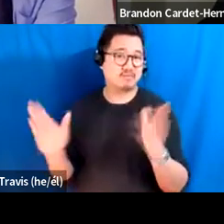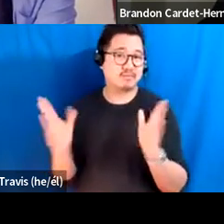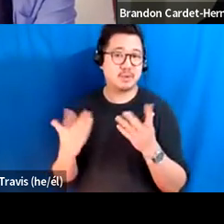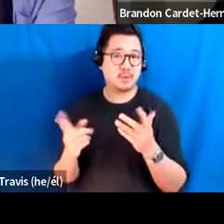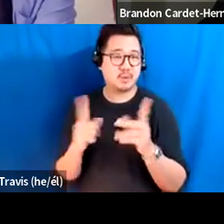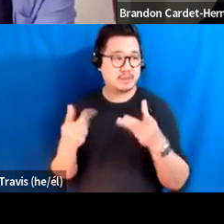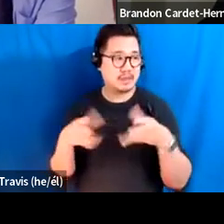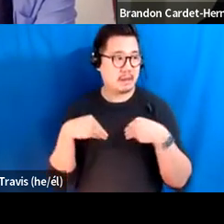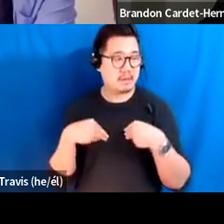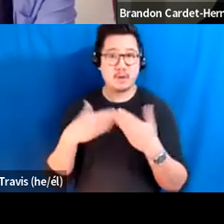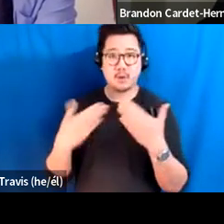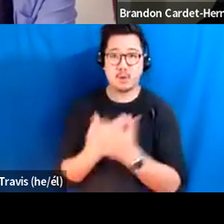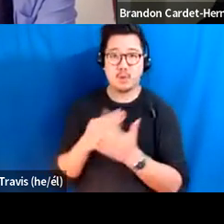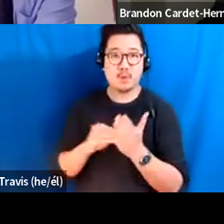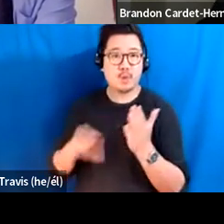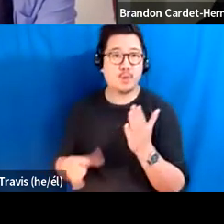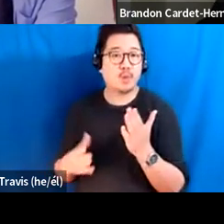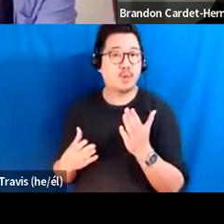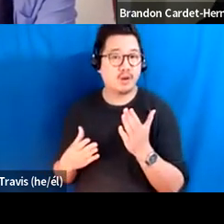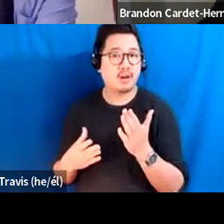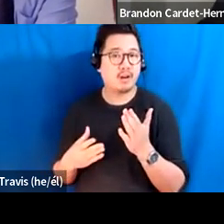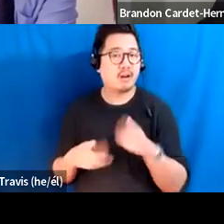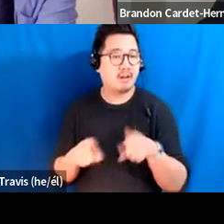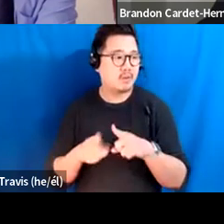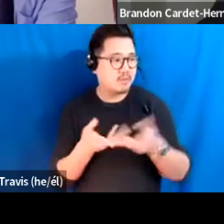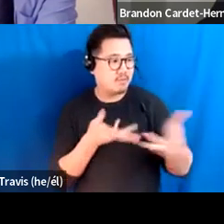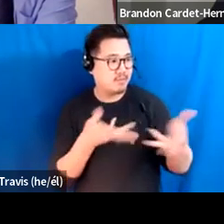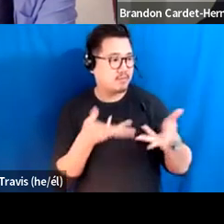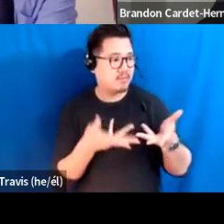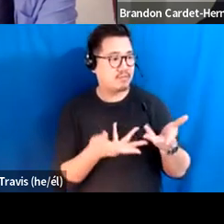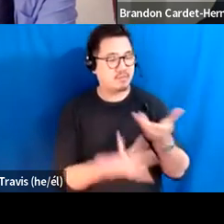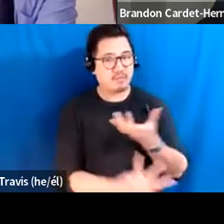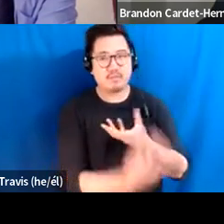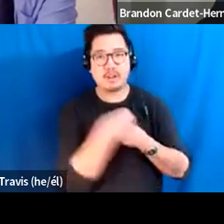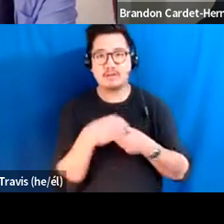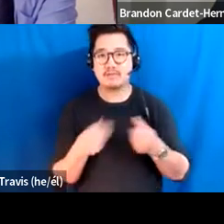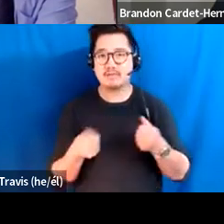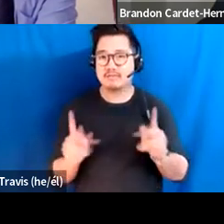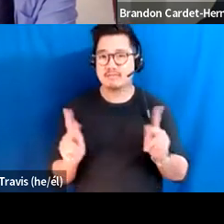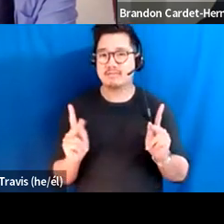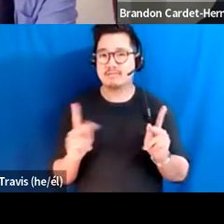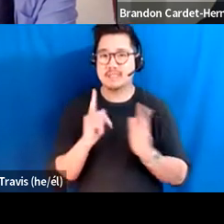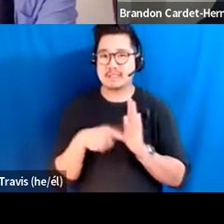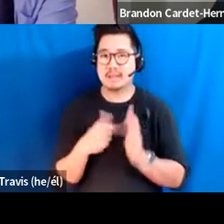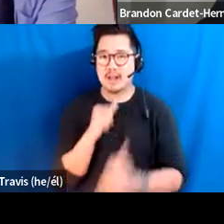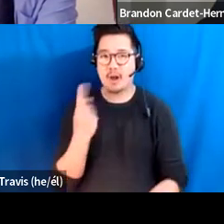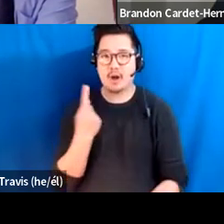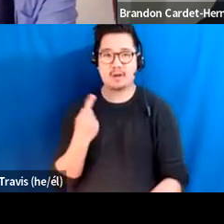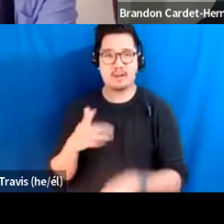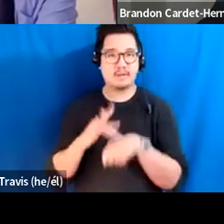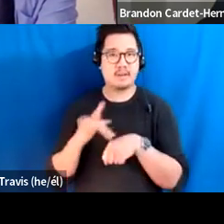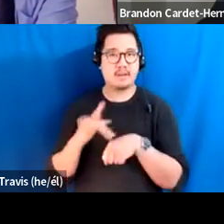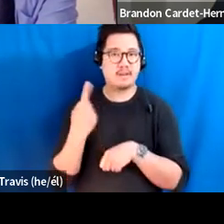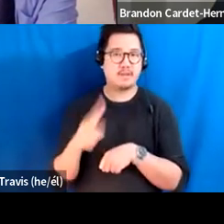younger scholars and engage them in opportunities that aren't always there for them in their